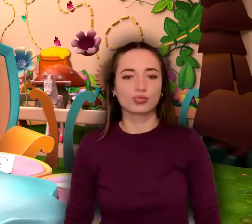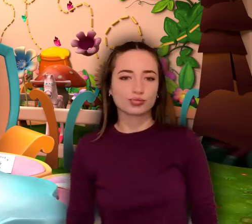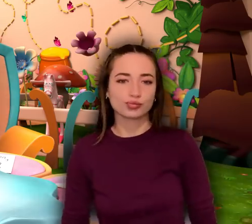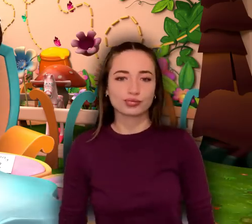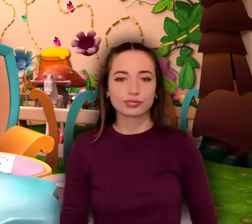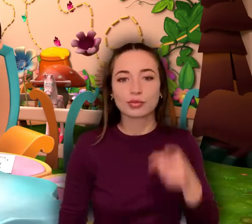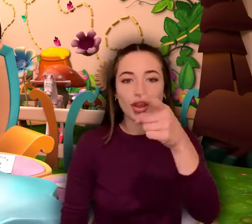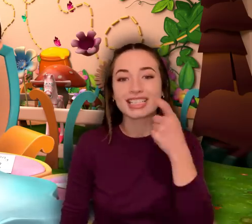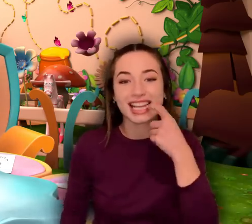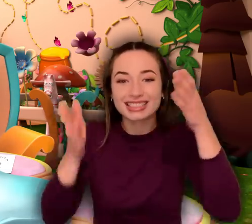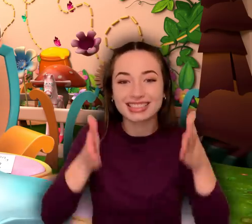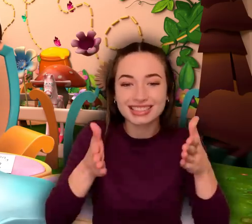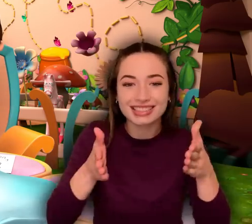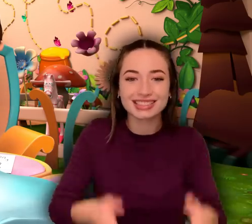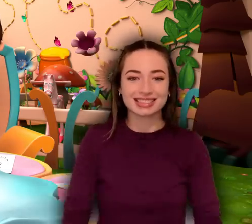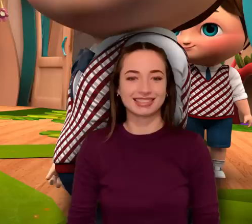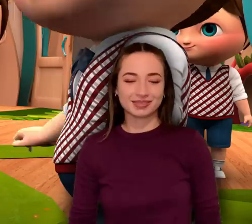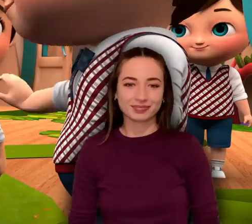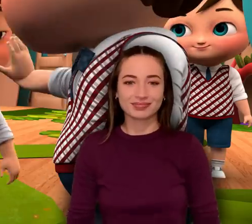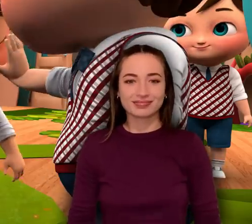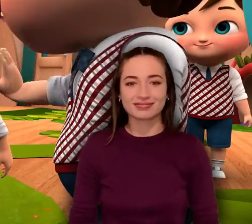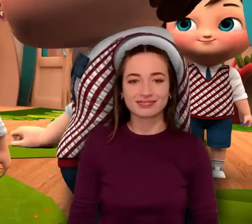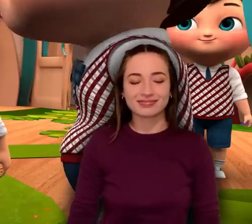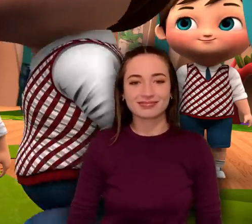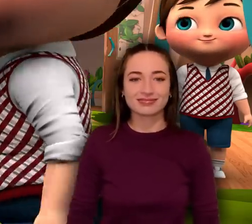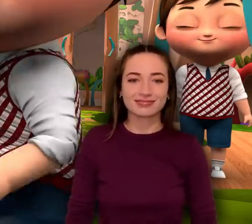think you are a dentist